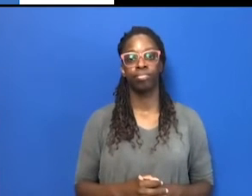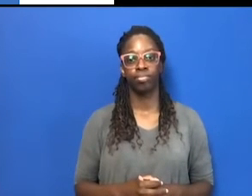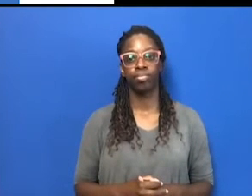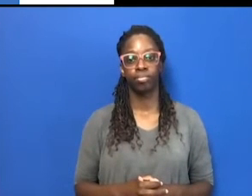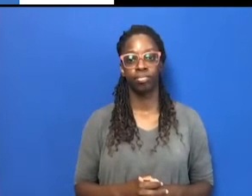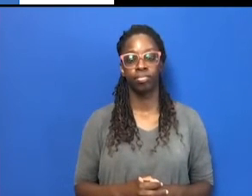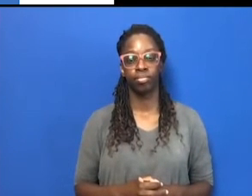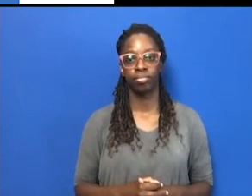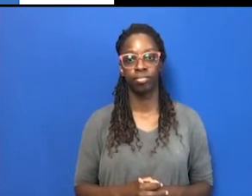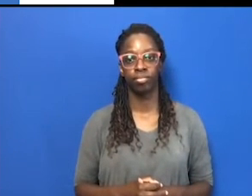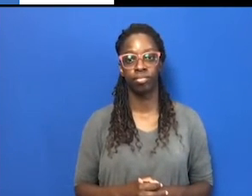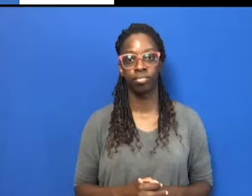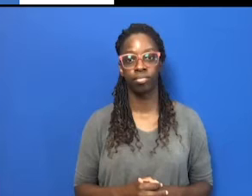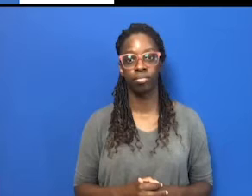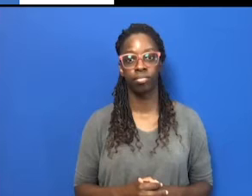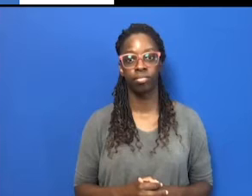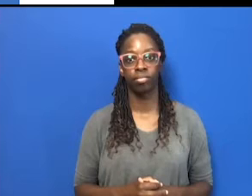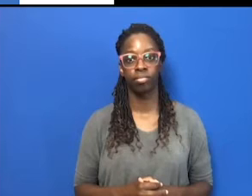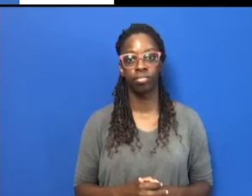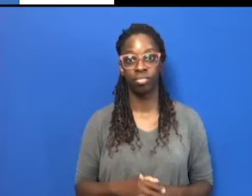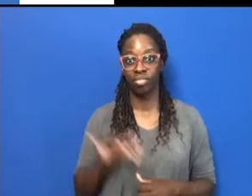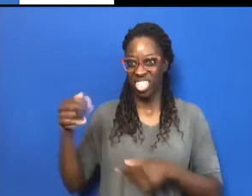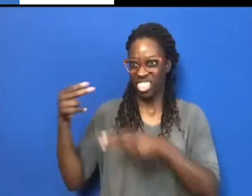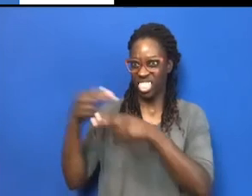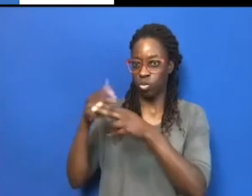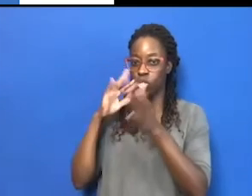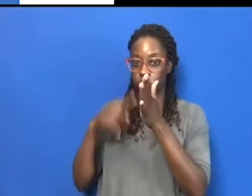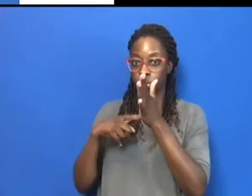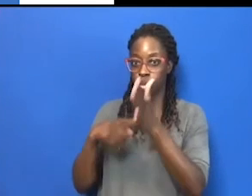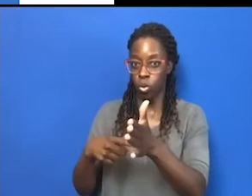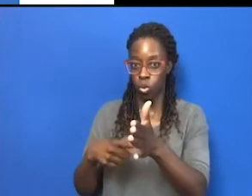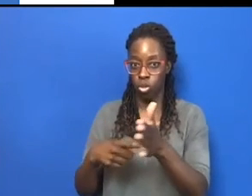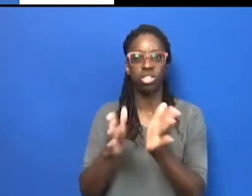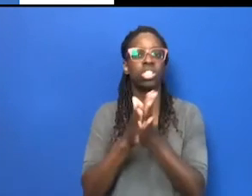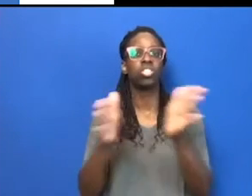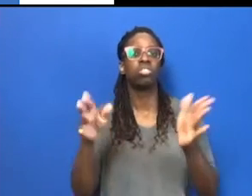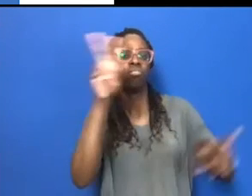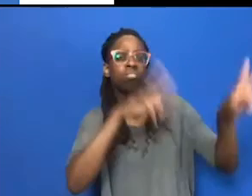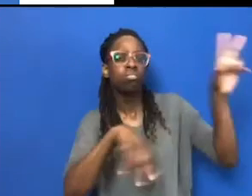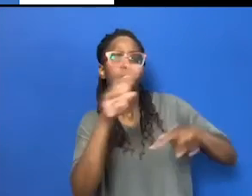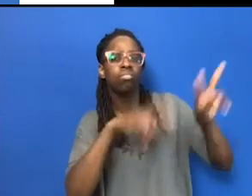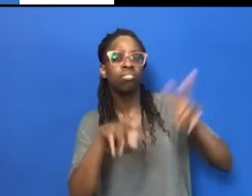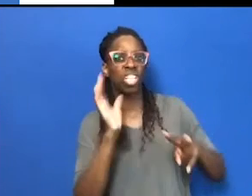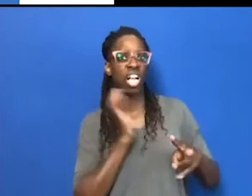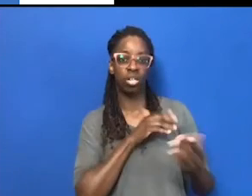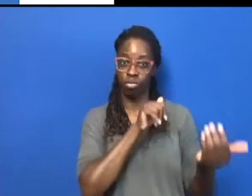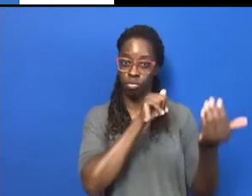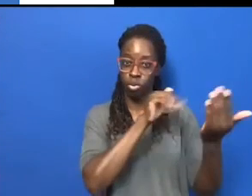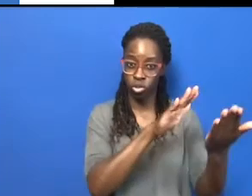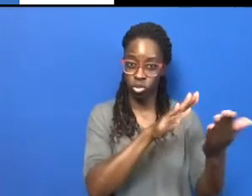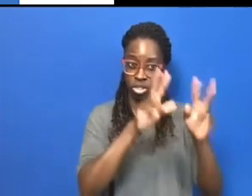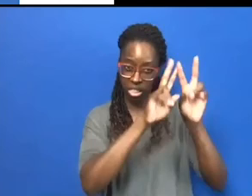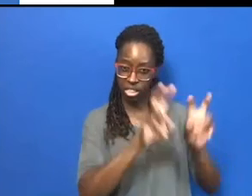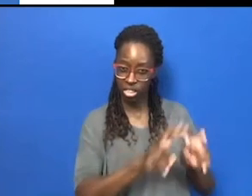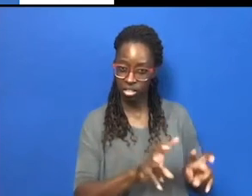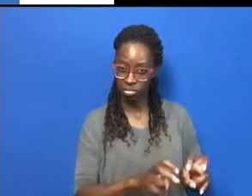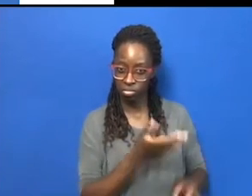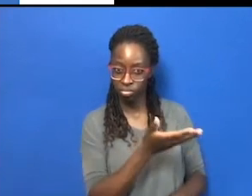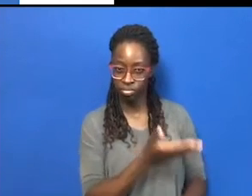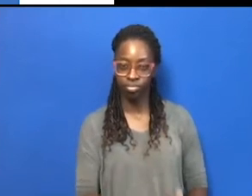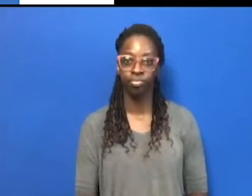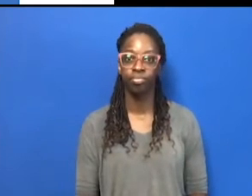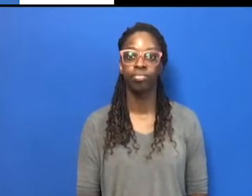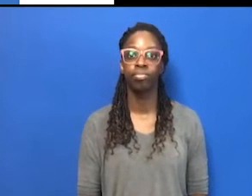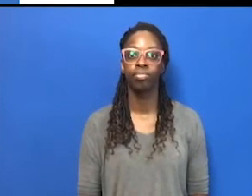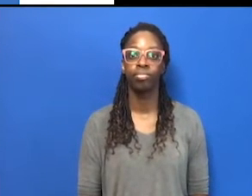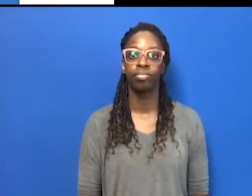This next slide provides an overview of the method we used to conduct this analysis. We created a review team